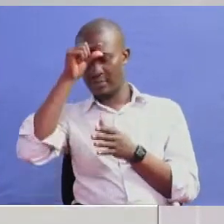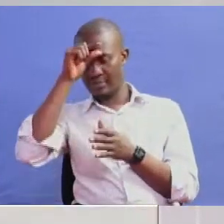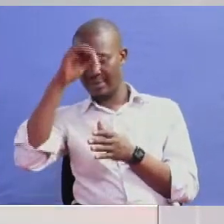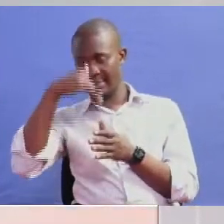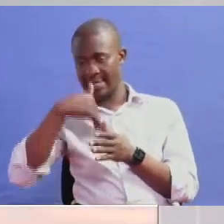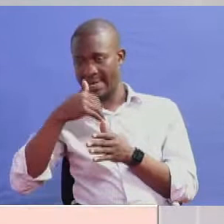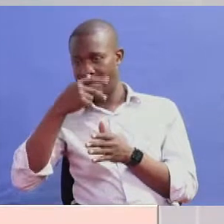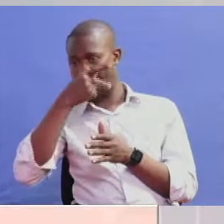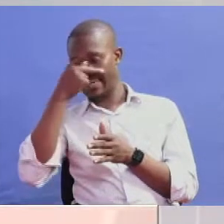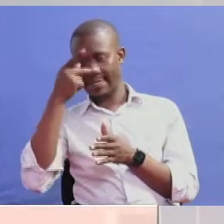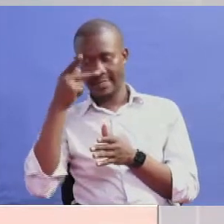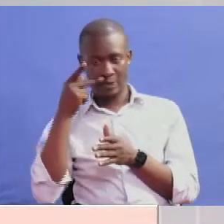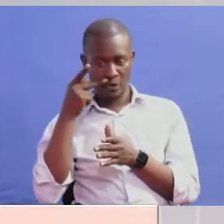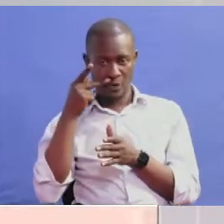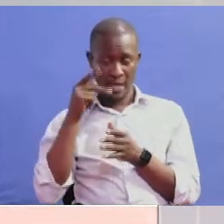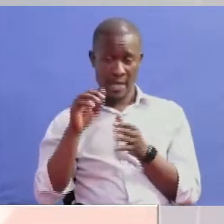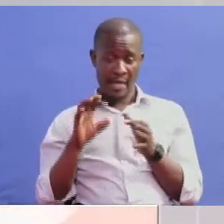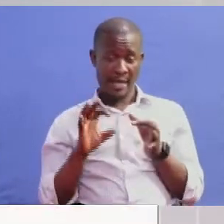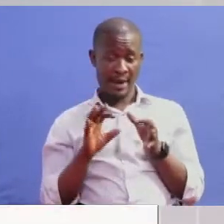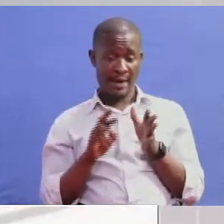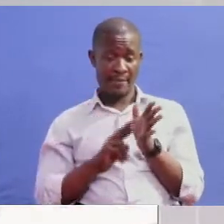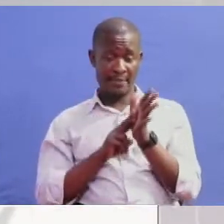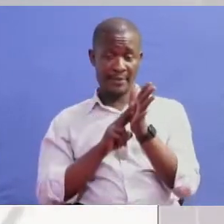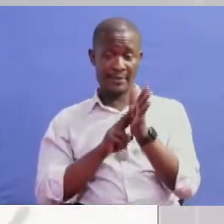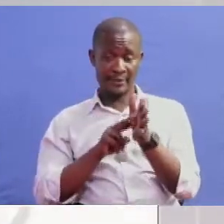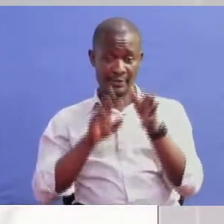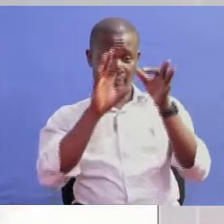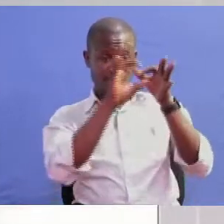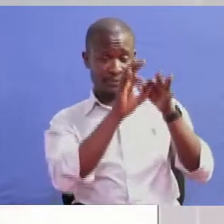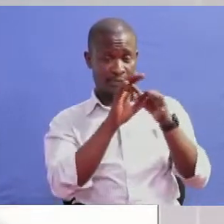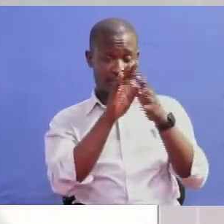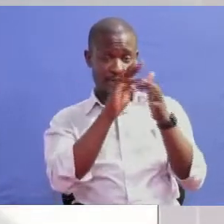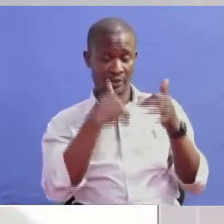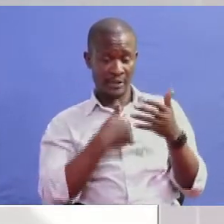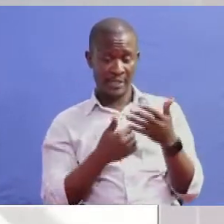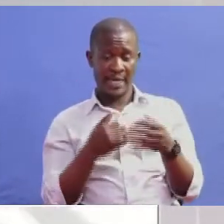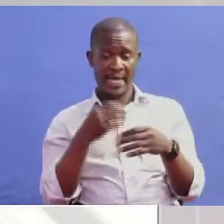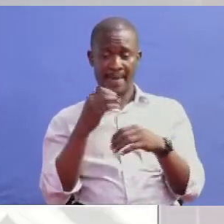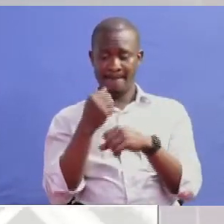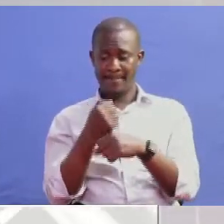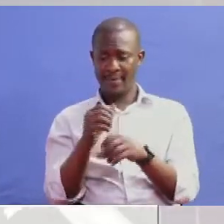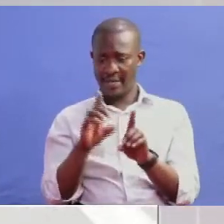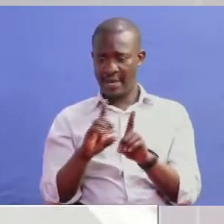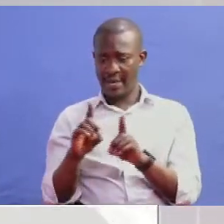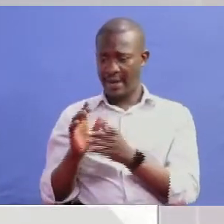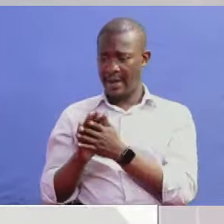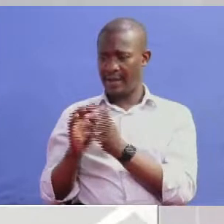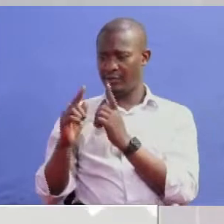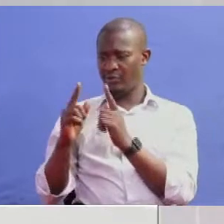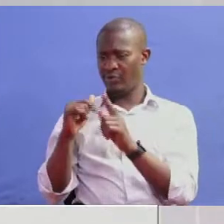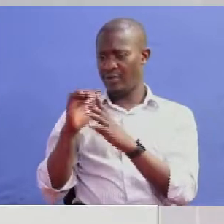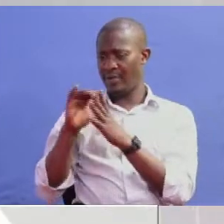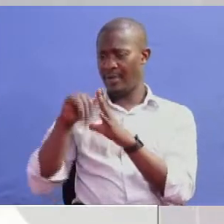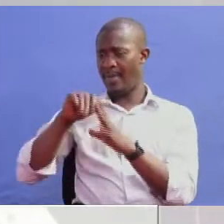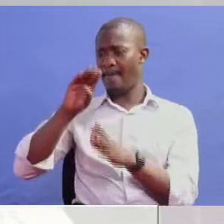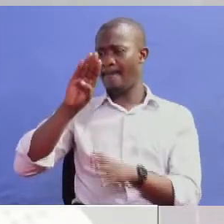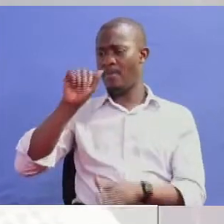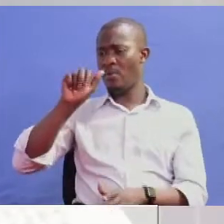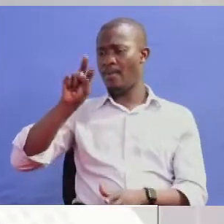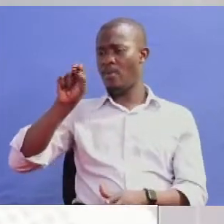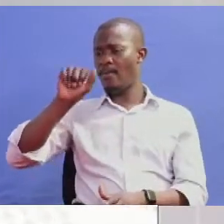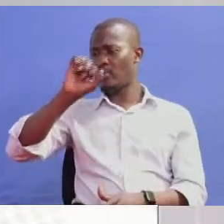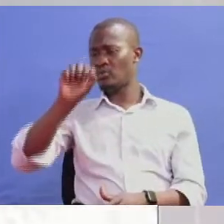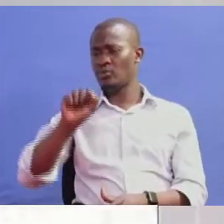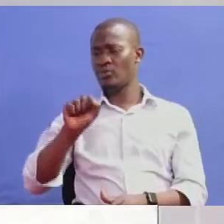and Kalonzo Musyoka representing the Azimio One Kenya faction, conducted the bipartisan talks at the Bomas of Kenya, where